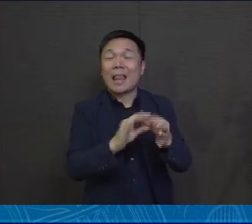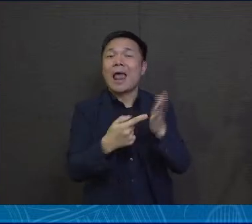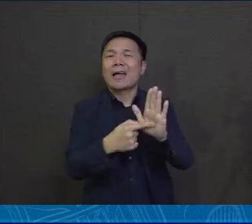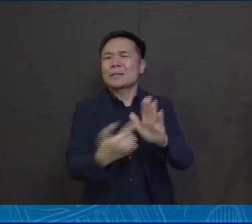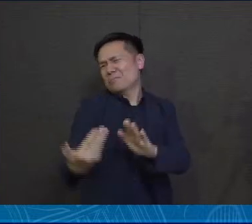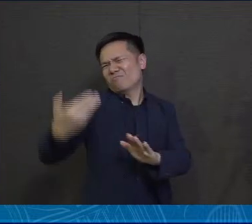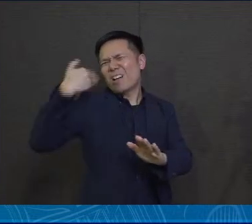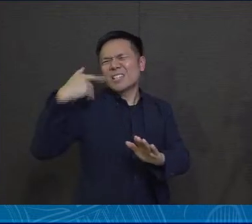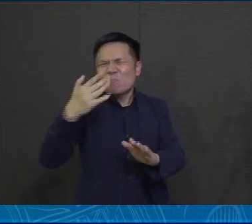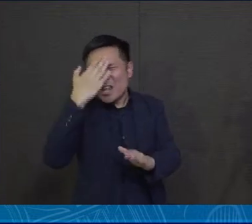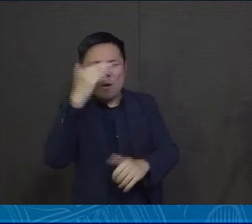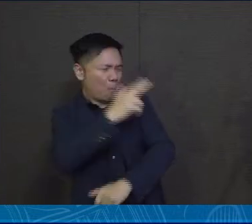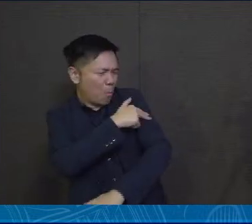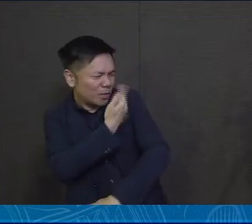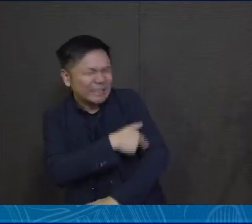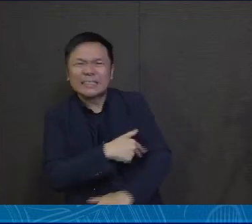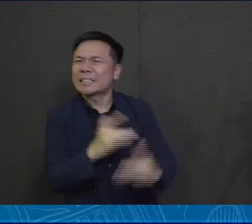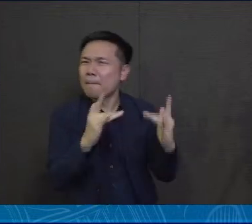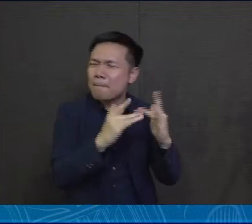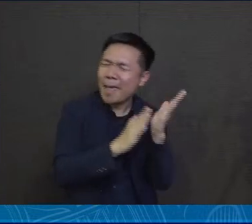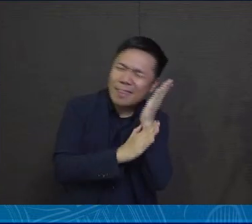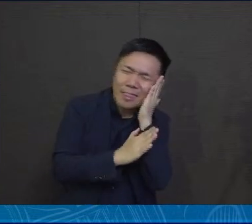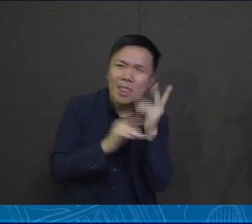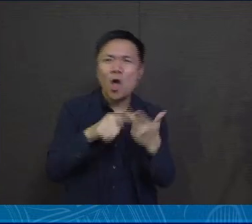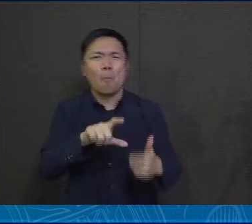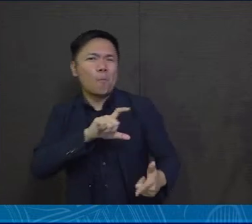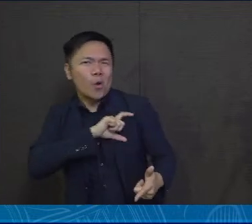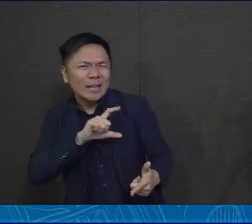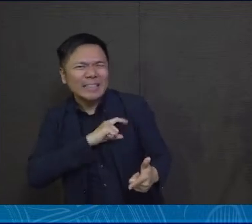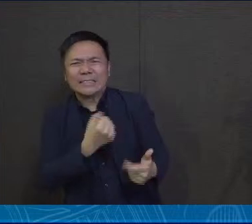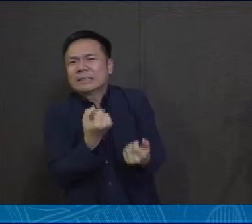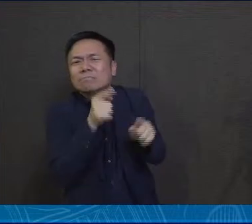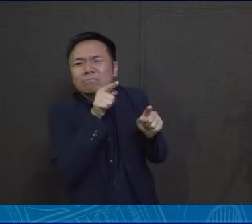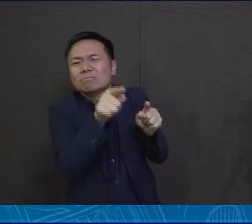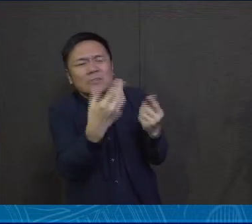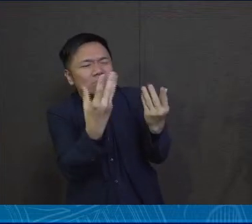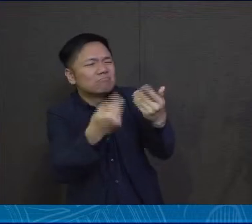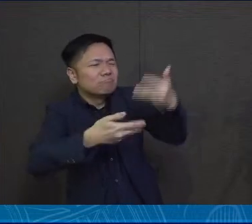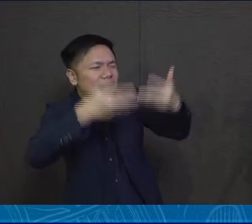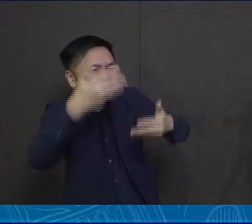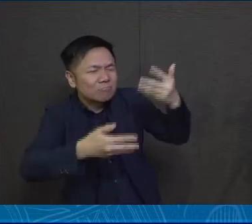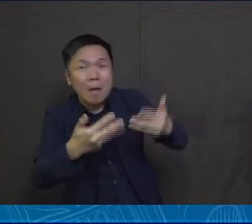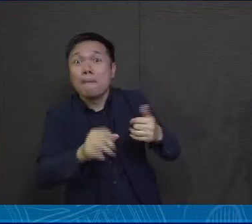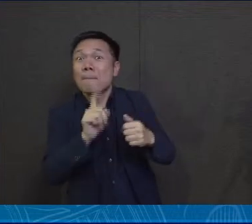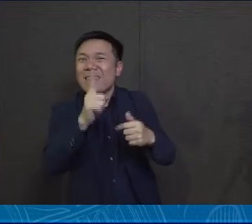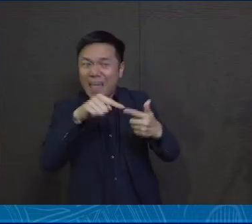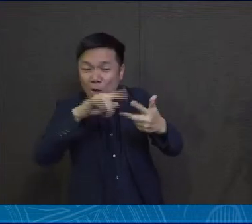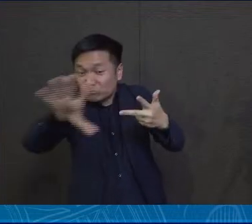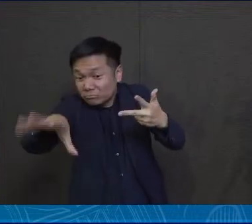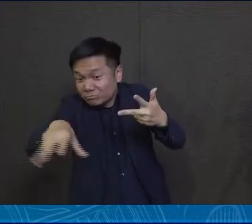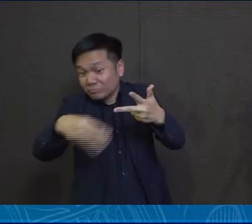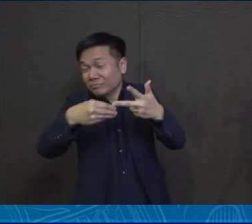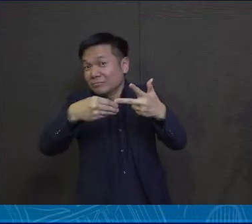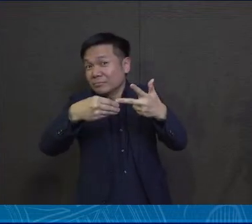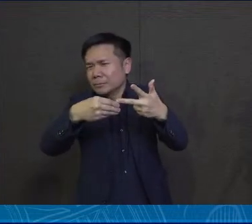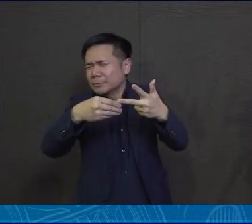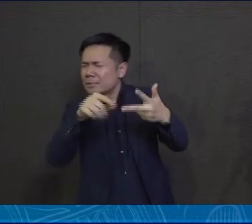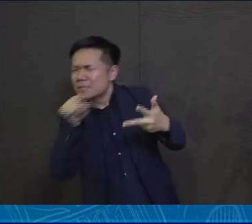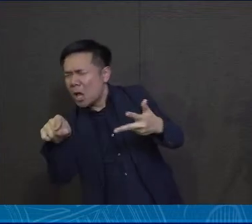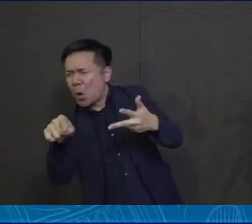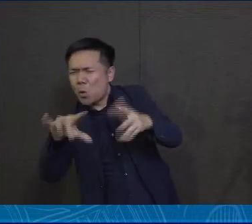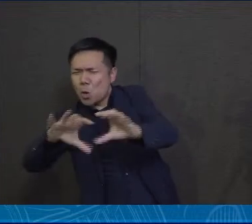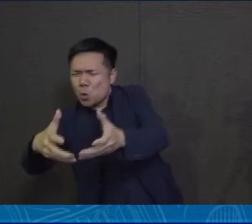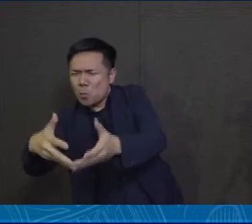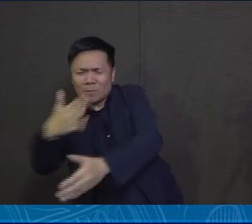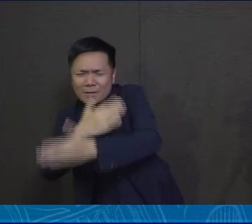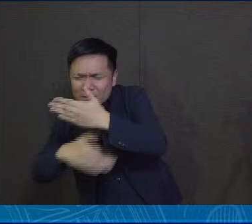beds are available, how many police are available to go to one place or another. But we can increase it to cover complex systems, to know the vulnerable